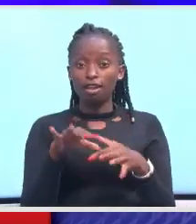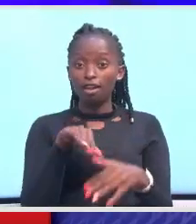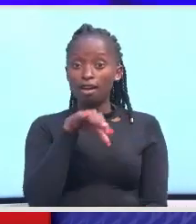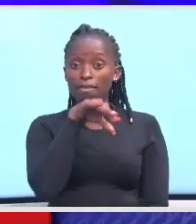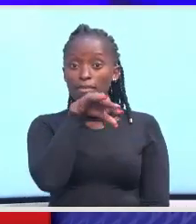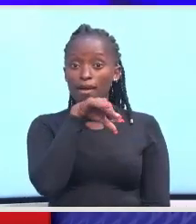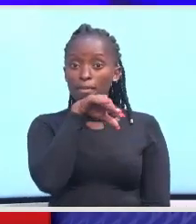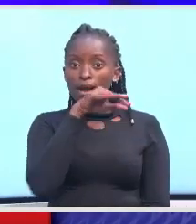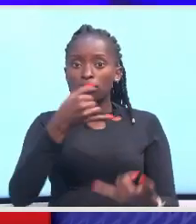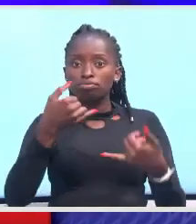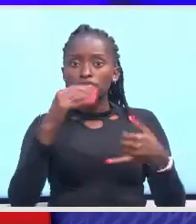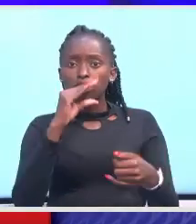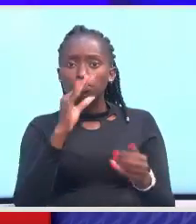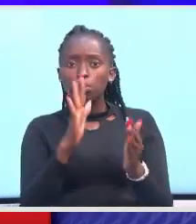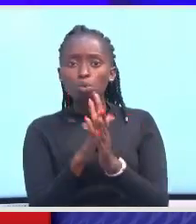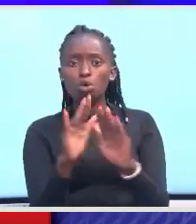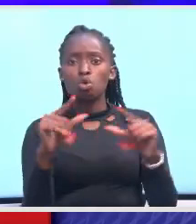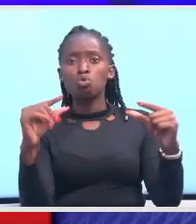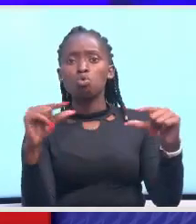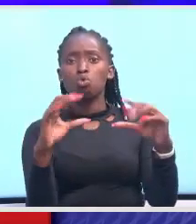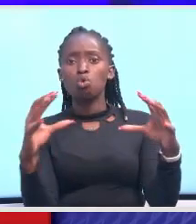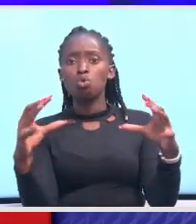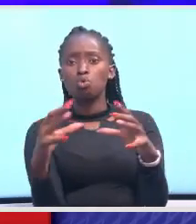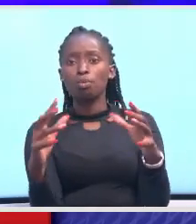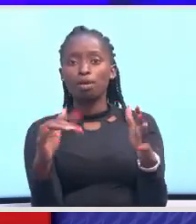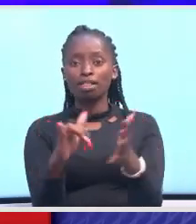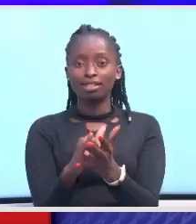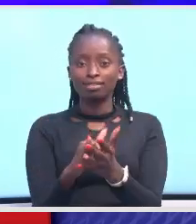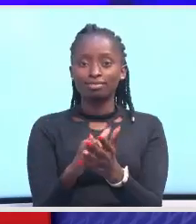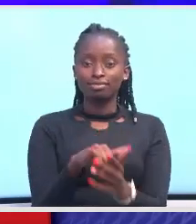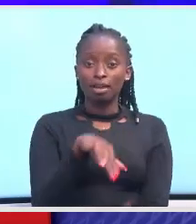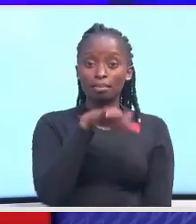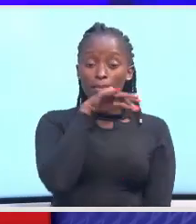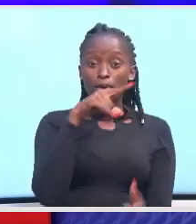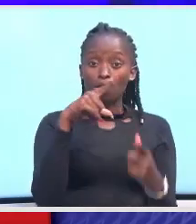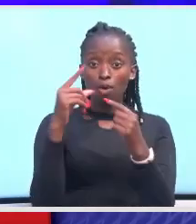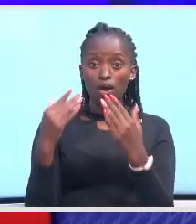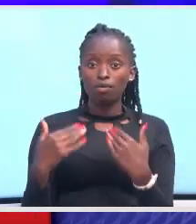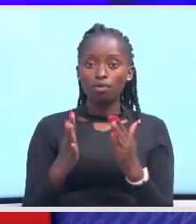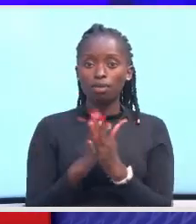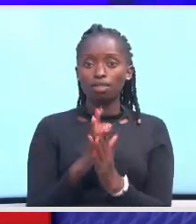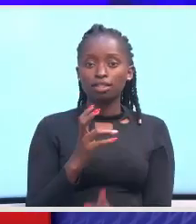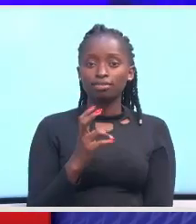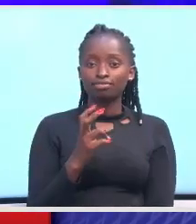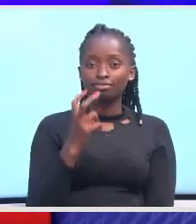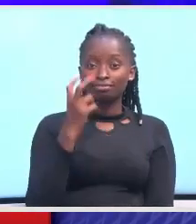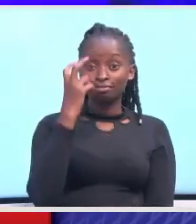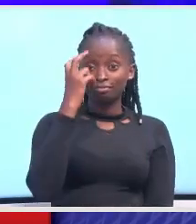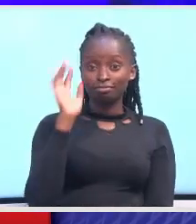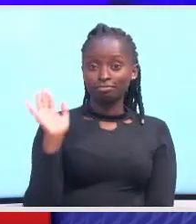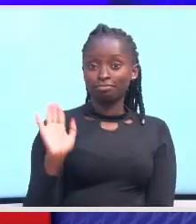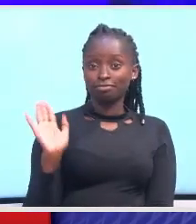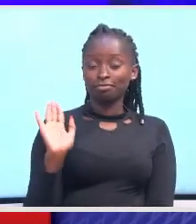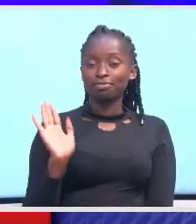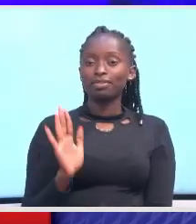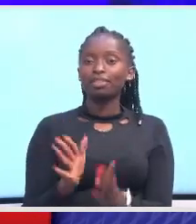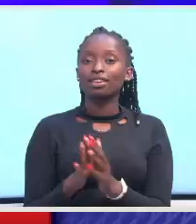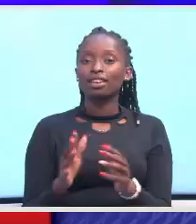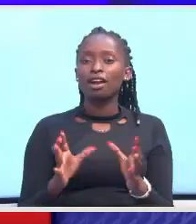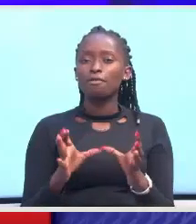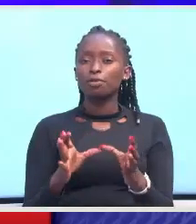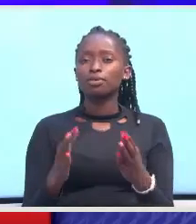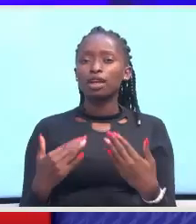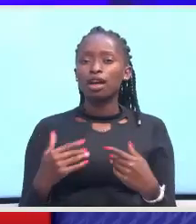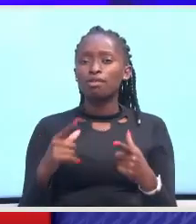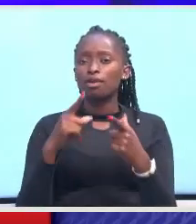crowd. ODM leader Raila Odinga, who was accompanied by Martha Karua, together with other leaders, were forced to leave there without